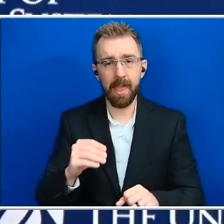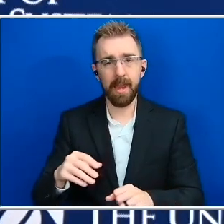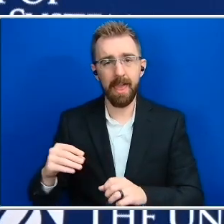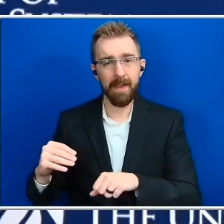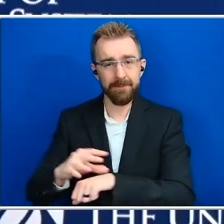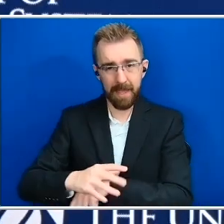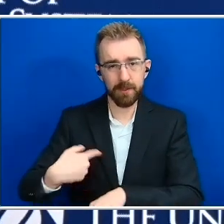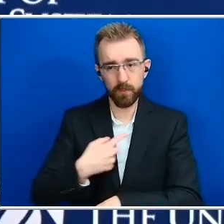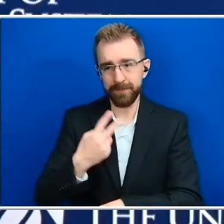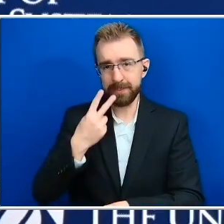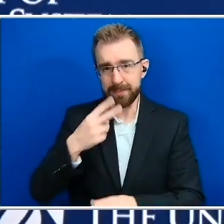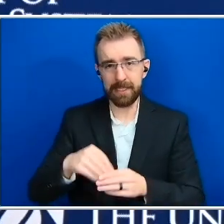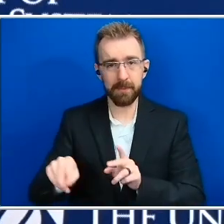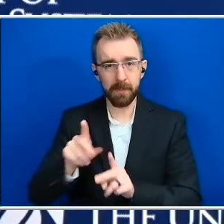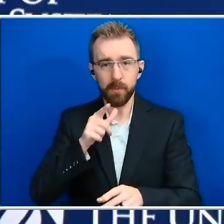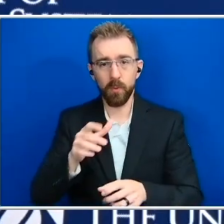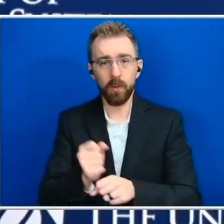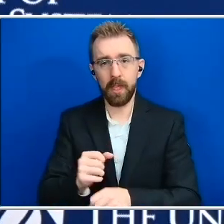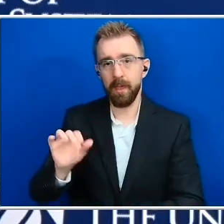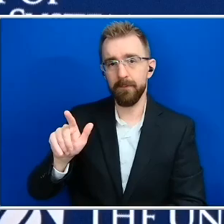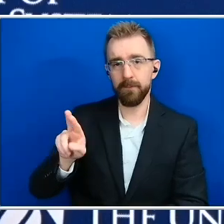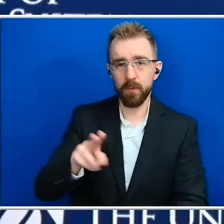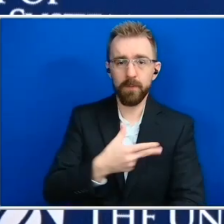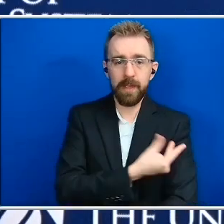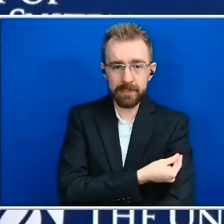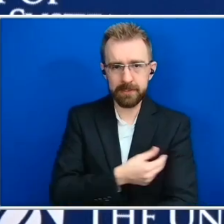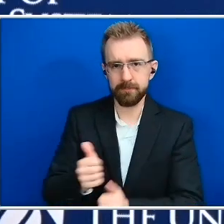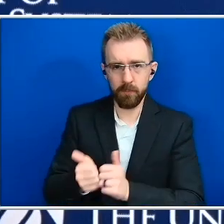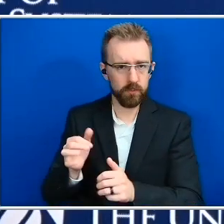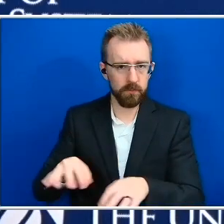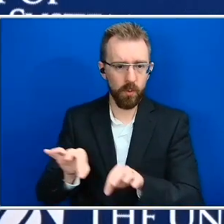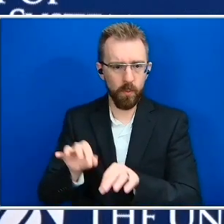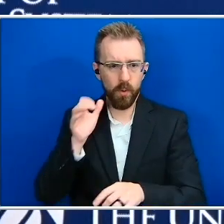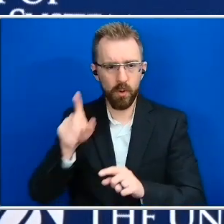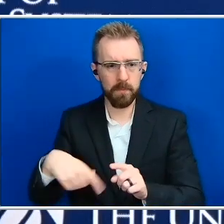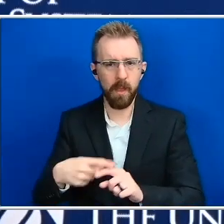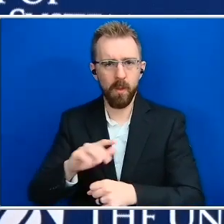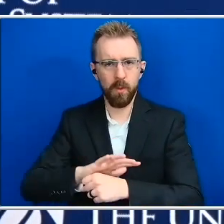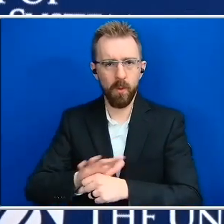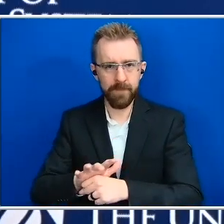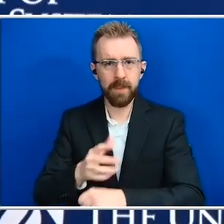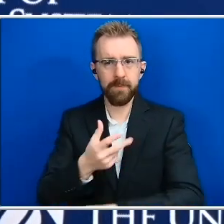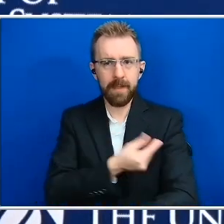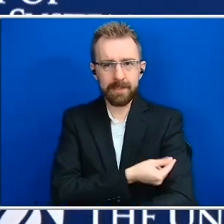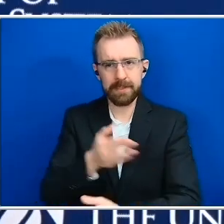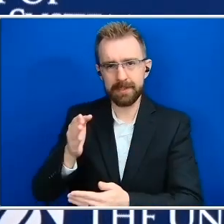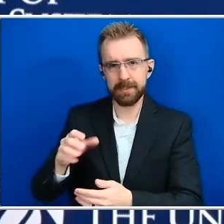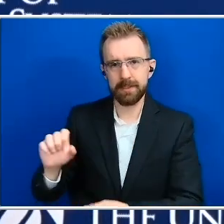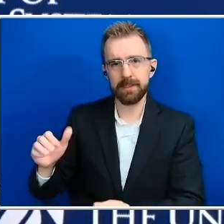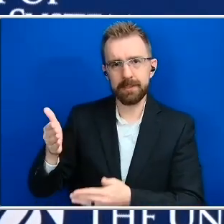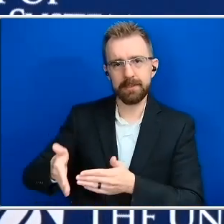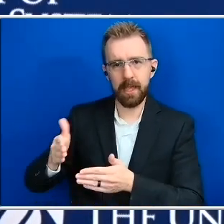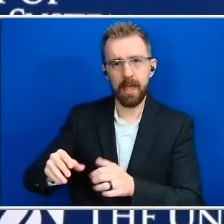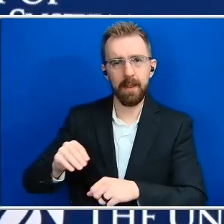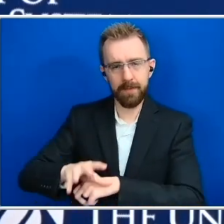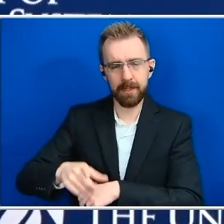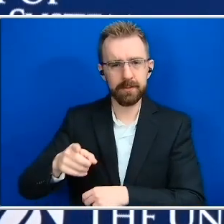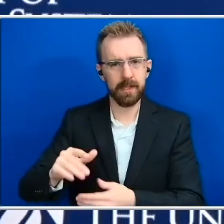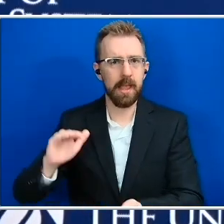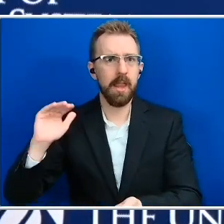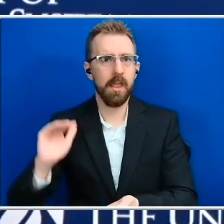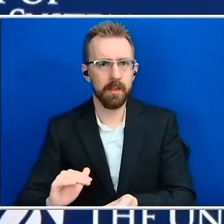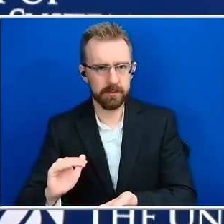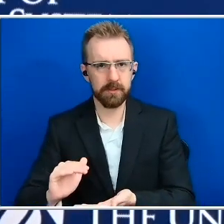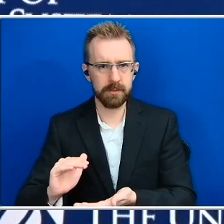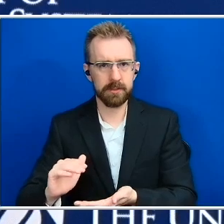who get influenza vaccine, and most importantly, we've heard about the COVID-19 vaccine side effects, they are much less and much less